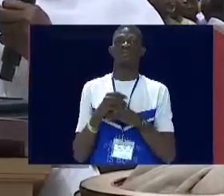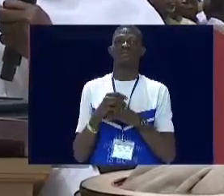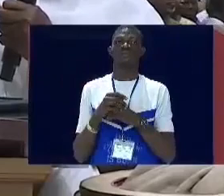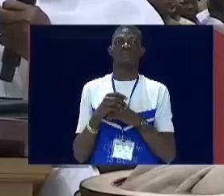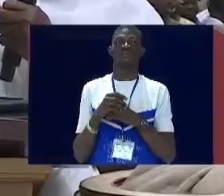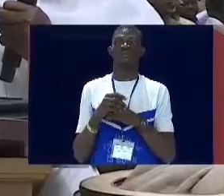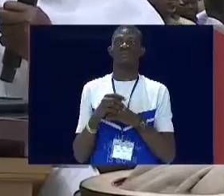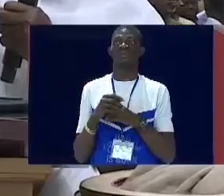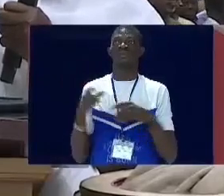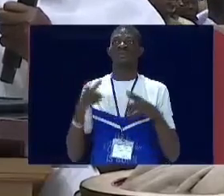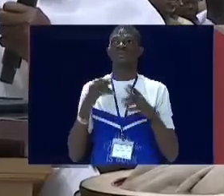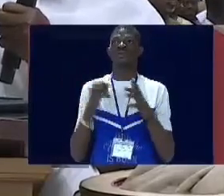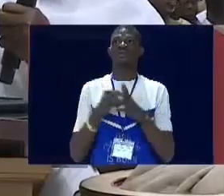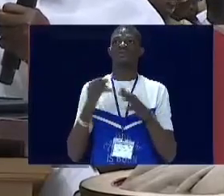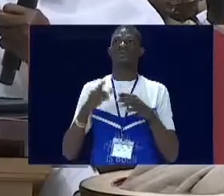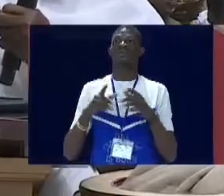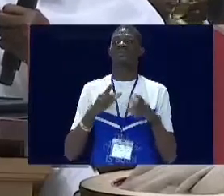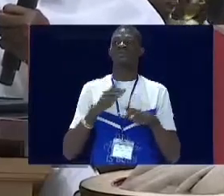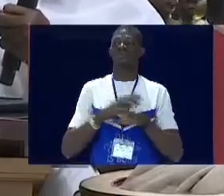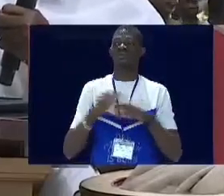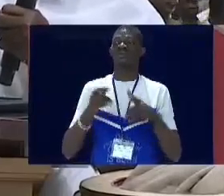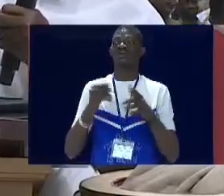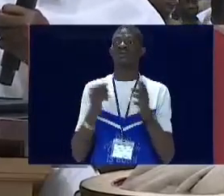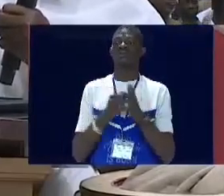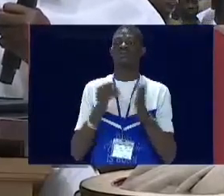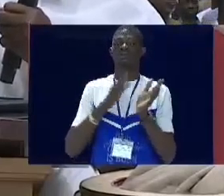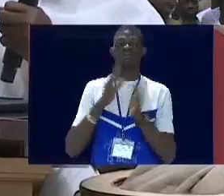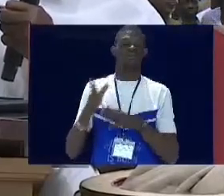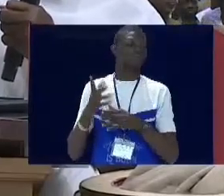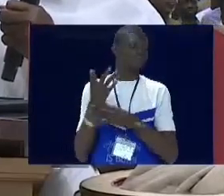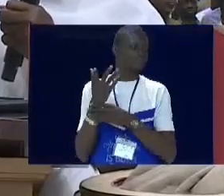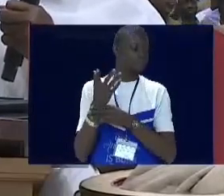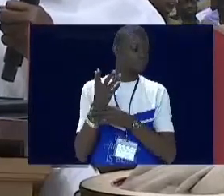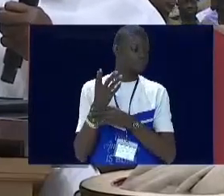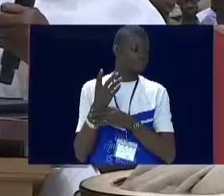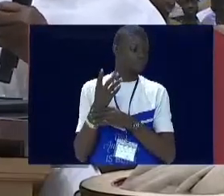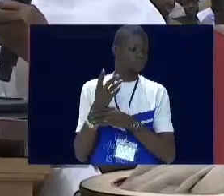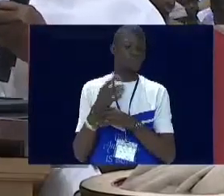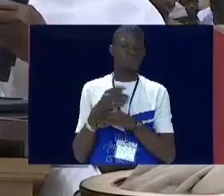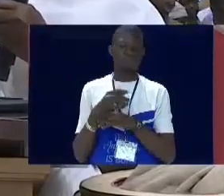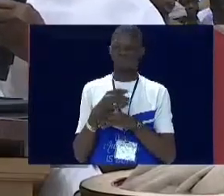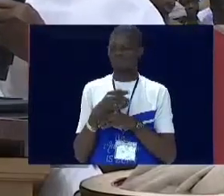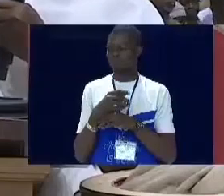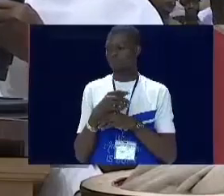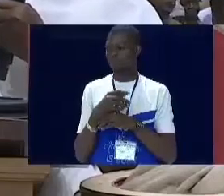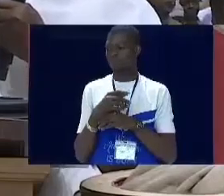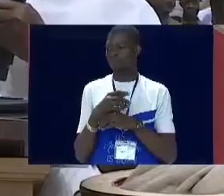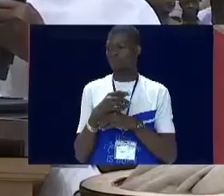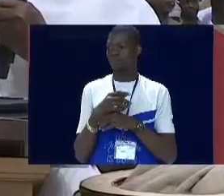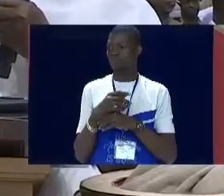Don't let it leave your hand. Now